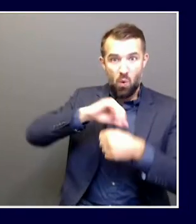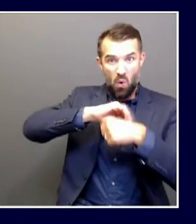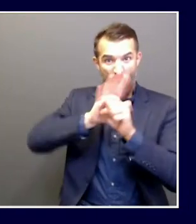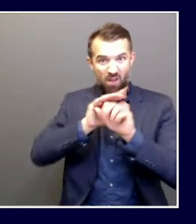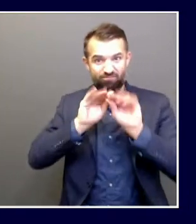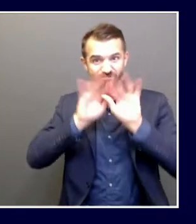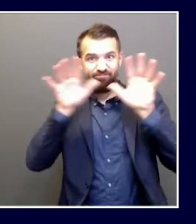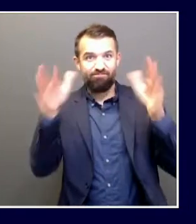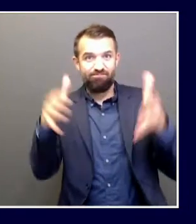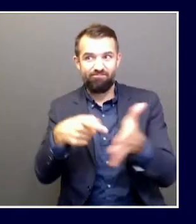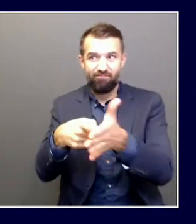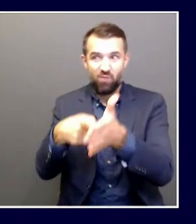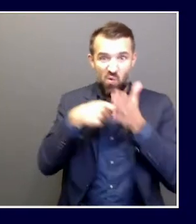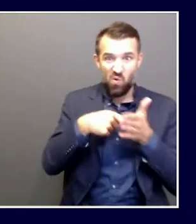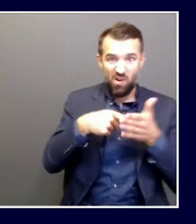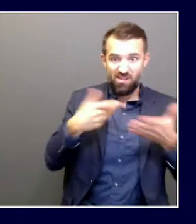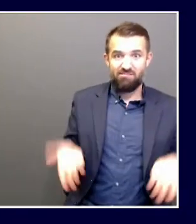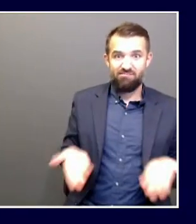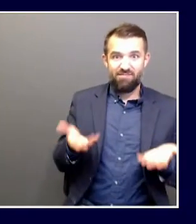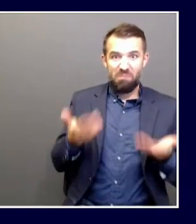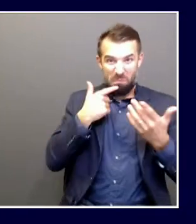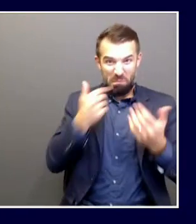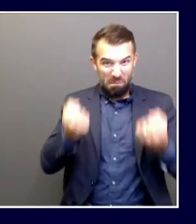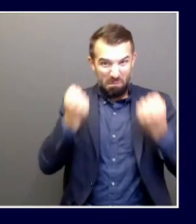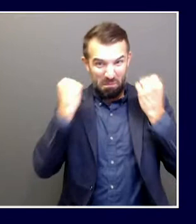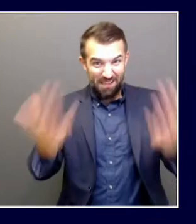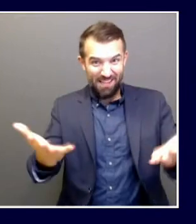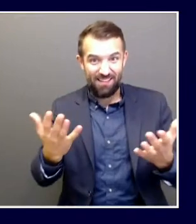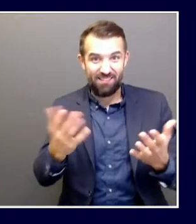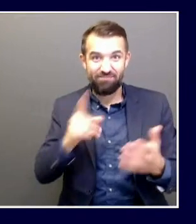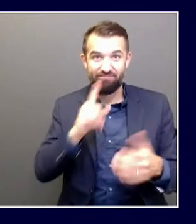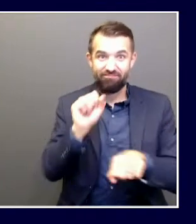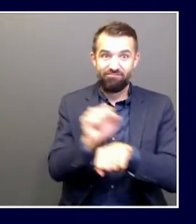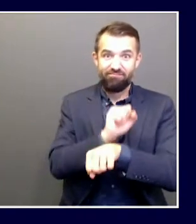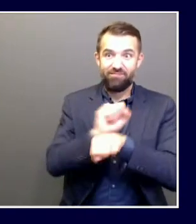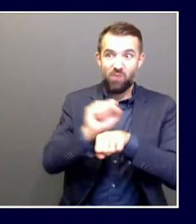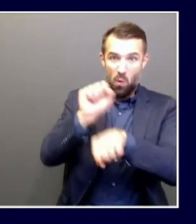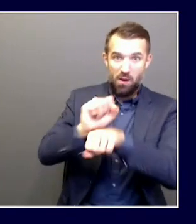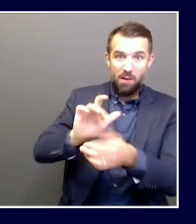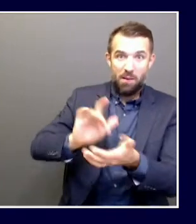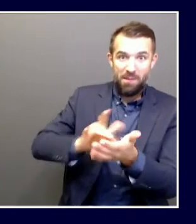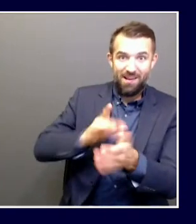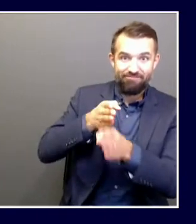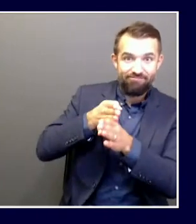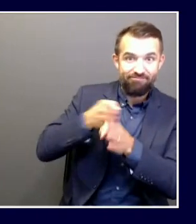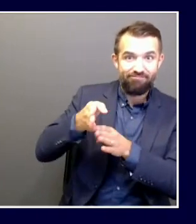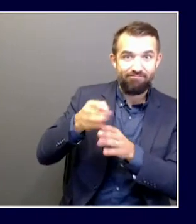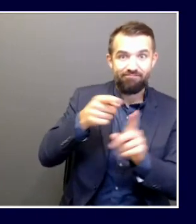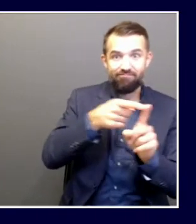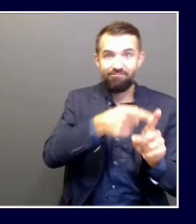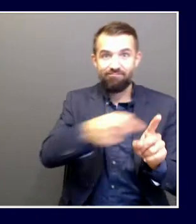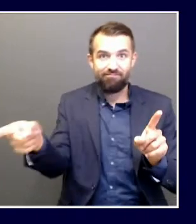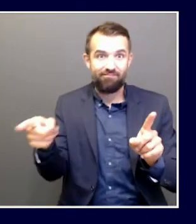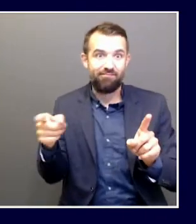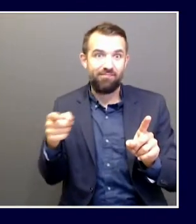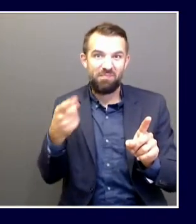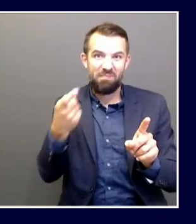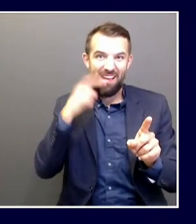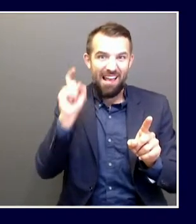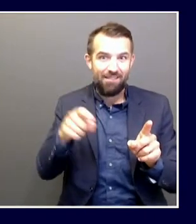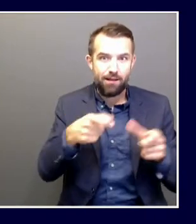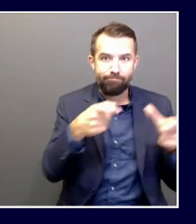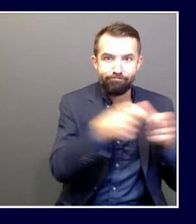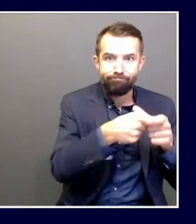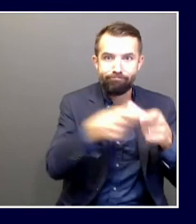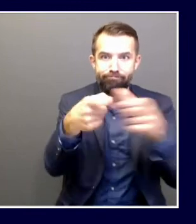workers be out of commission because they're in isolation or quarantine because they have COVID-19. The vaccination itself is going to protect